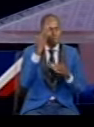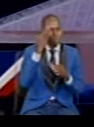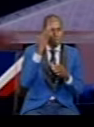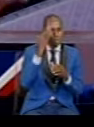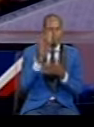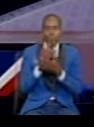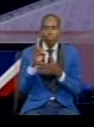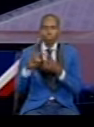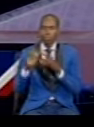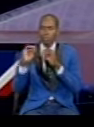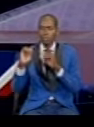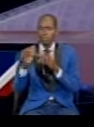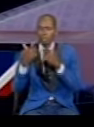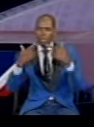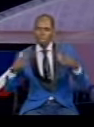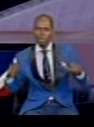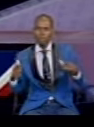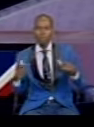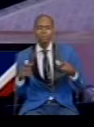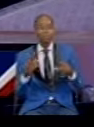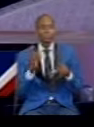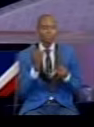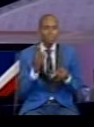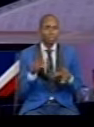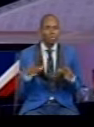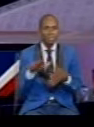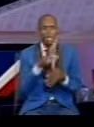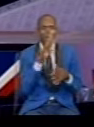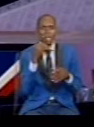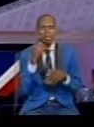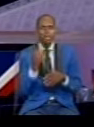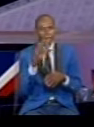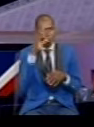language, somebody to teach. And those are the men of